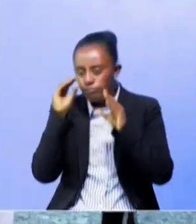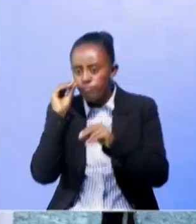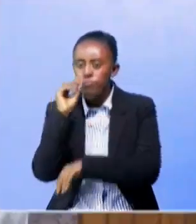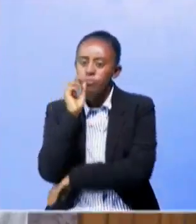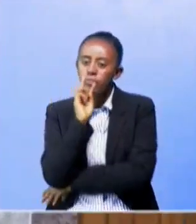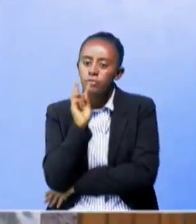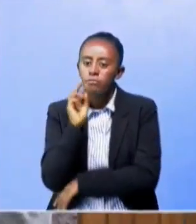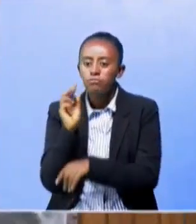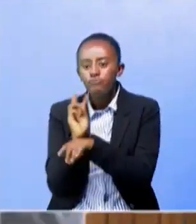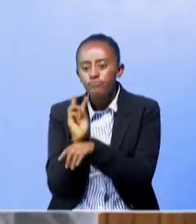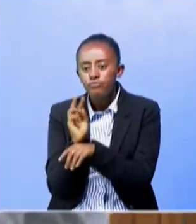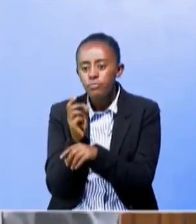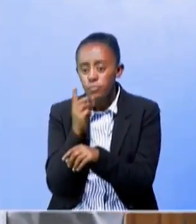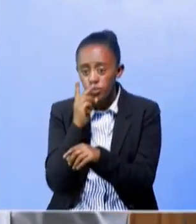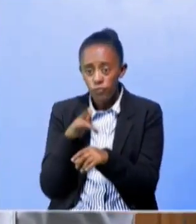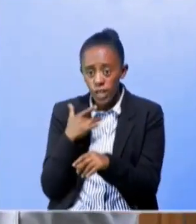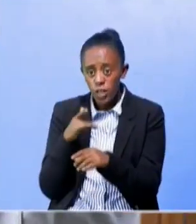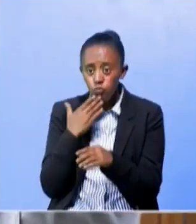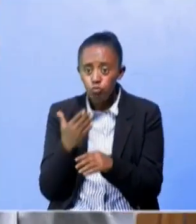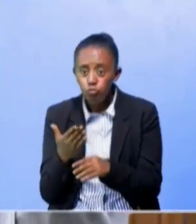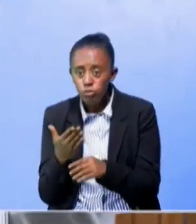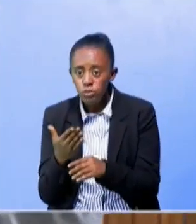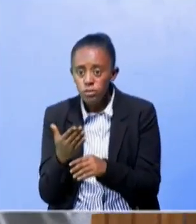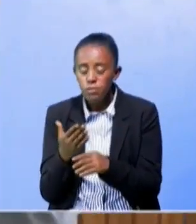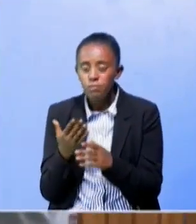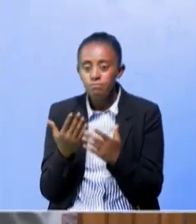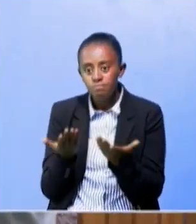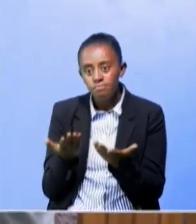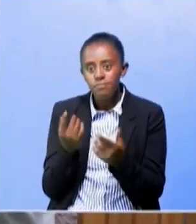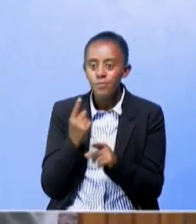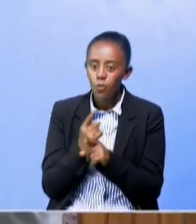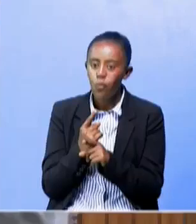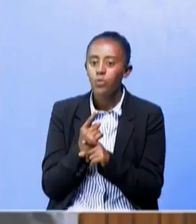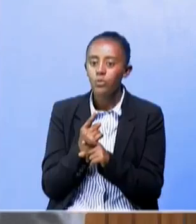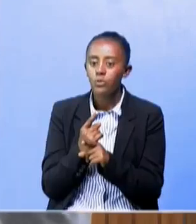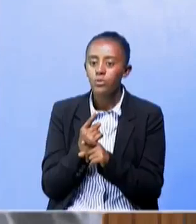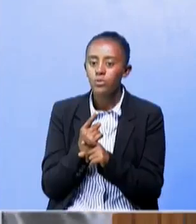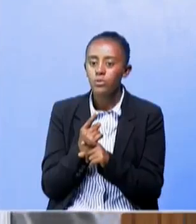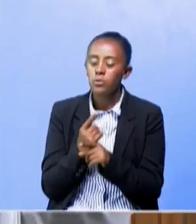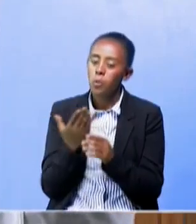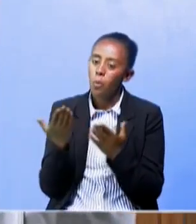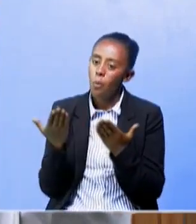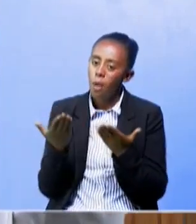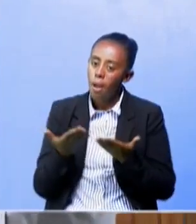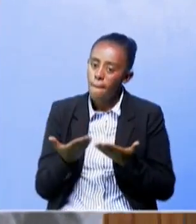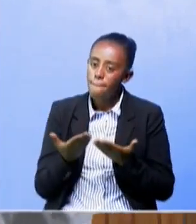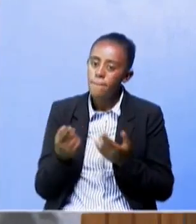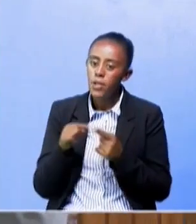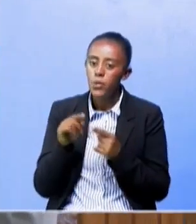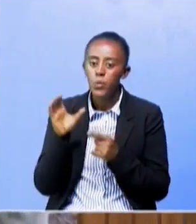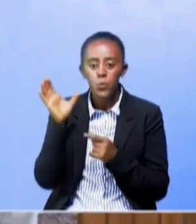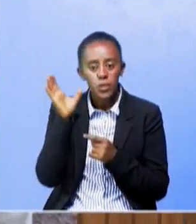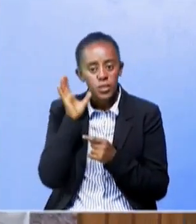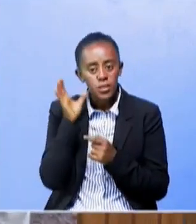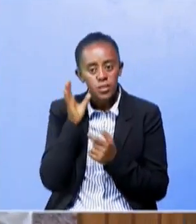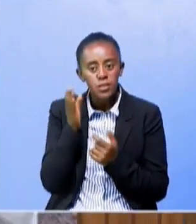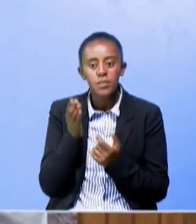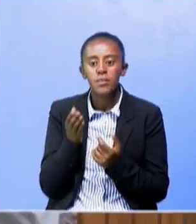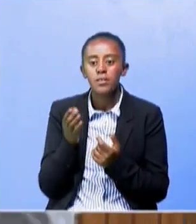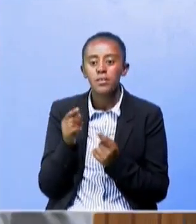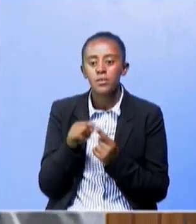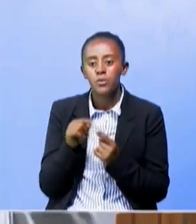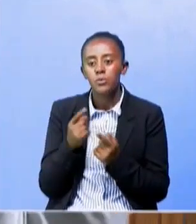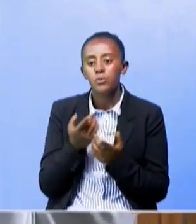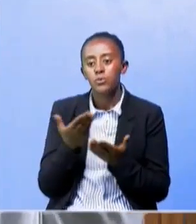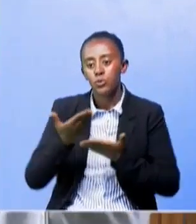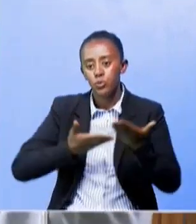lesson? Do you feel good? Of course. But I'm welcome to listen to, right, and